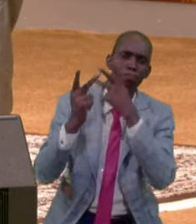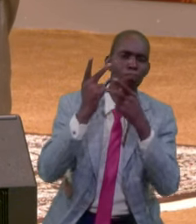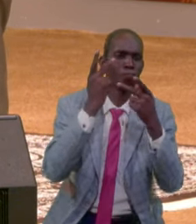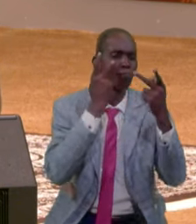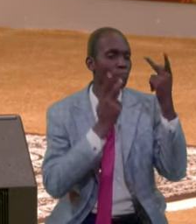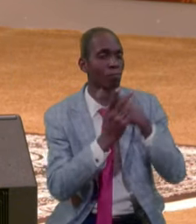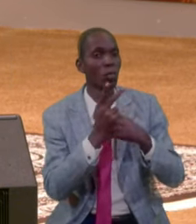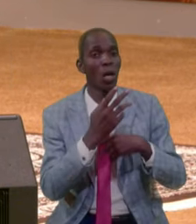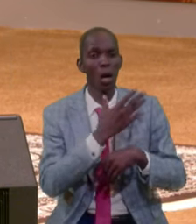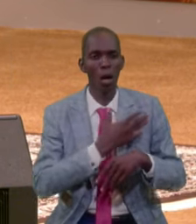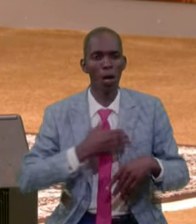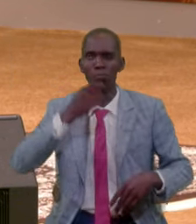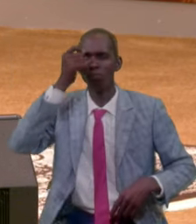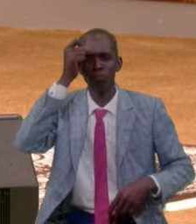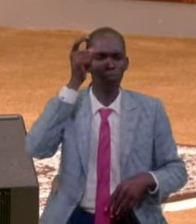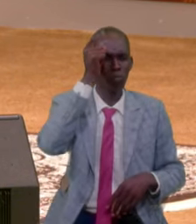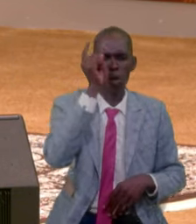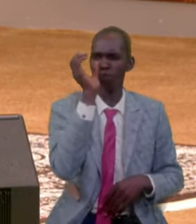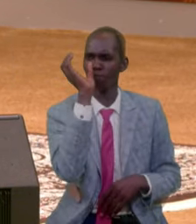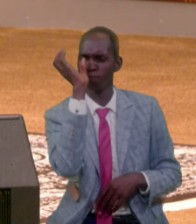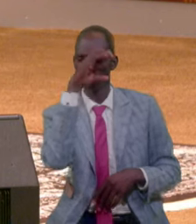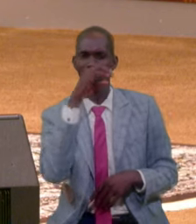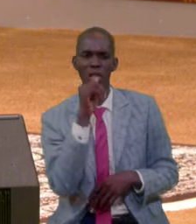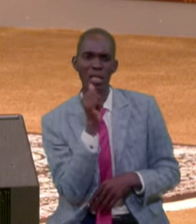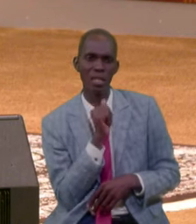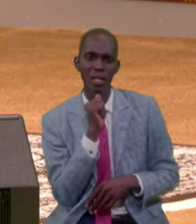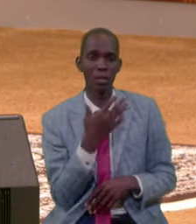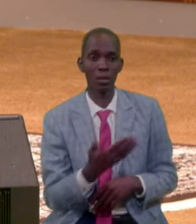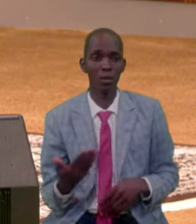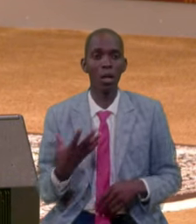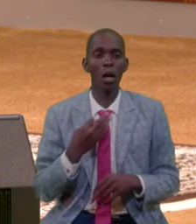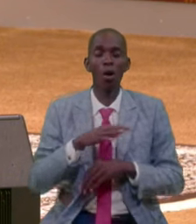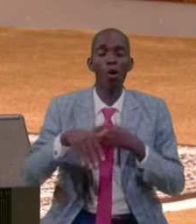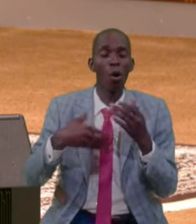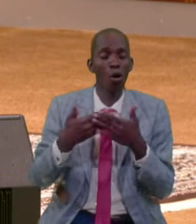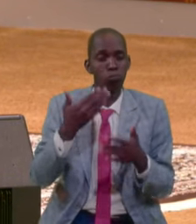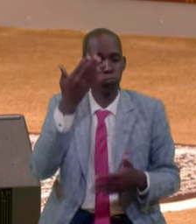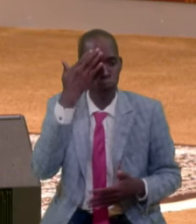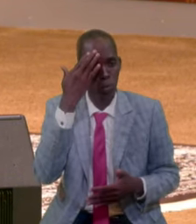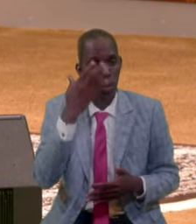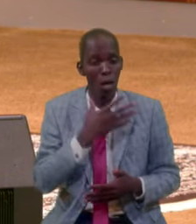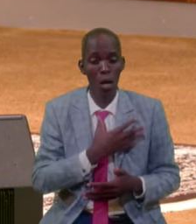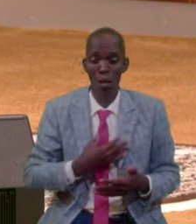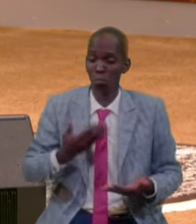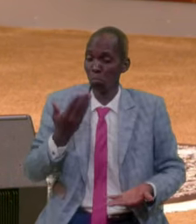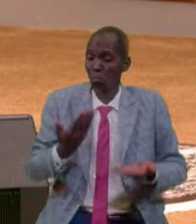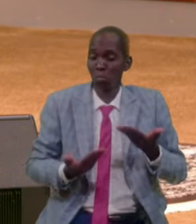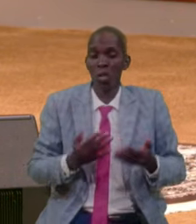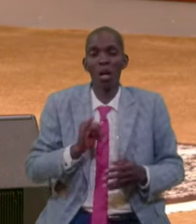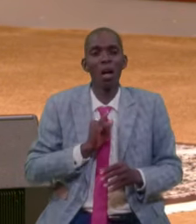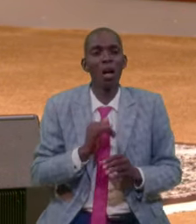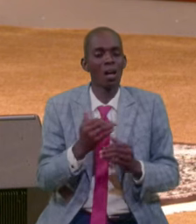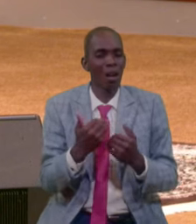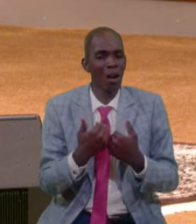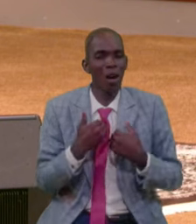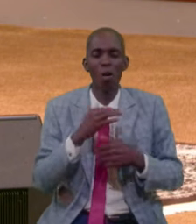understand all mysteries and all knowledge, and though I have all faith